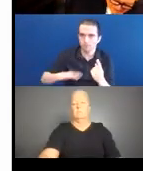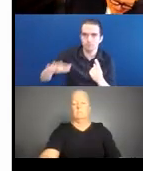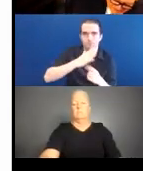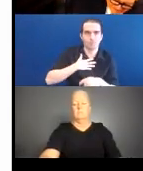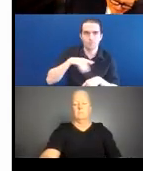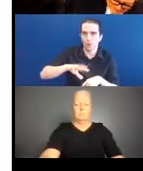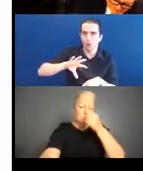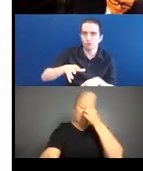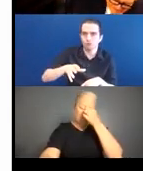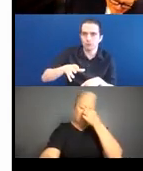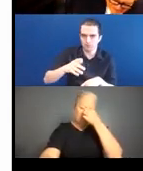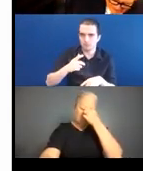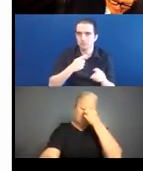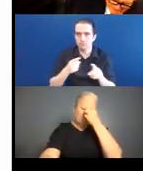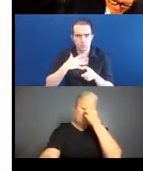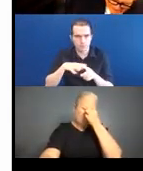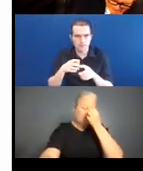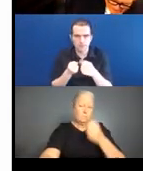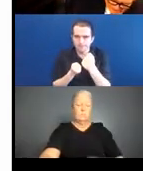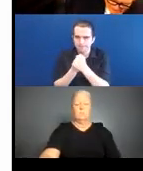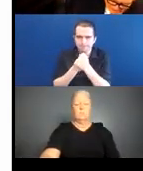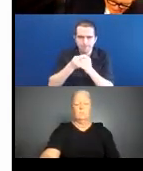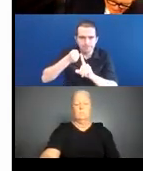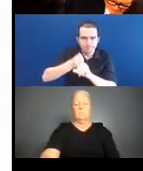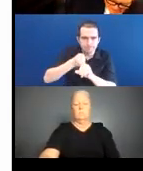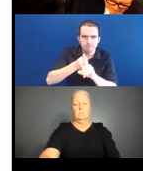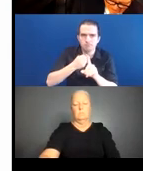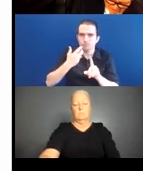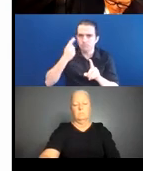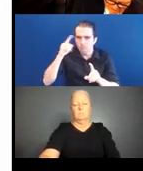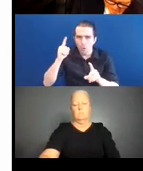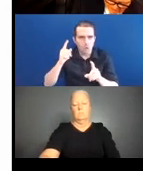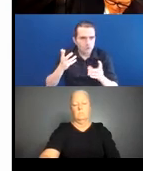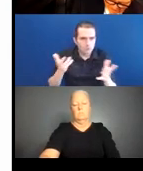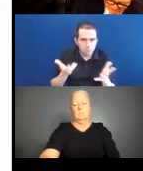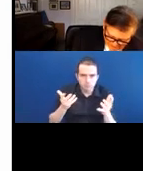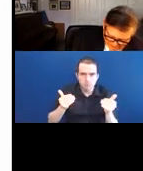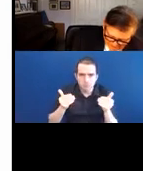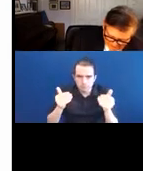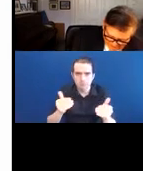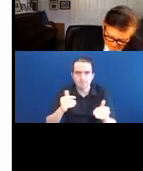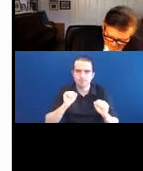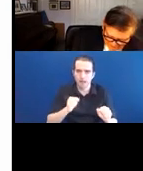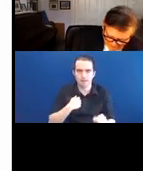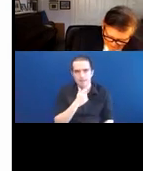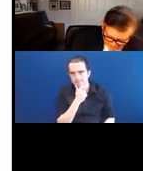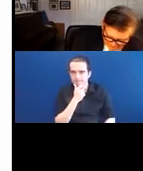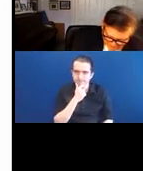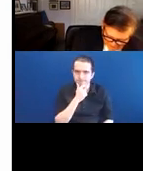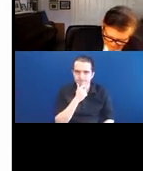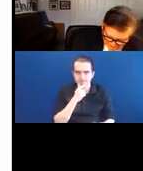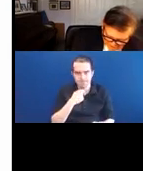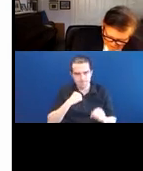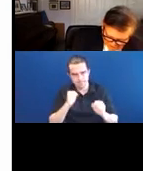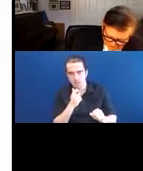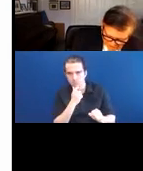into the law, so that it's not a question of, people who are acting out of goodwill or charity, but they are